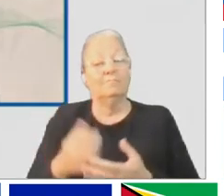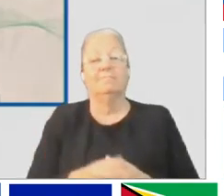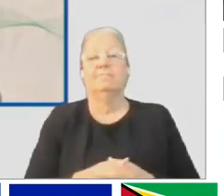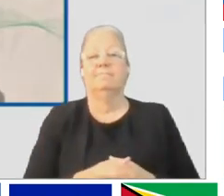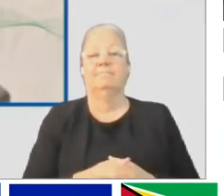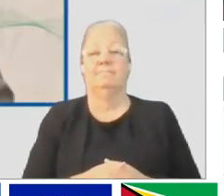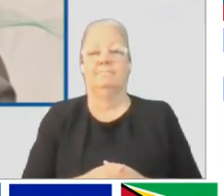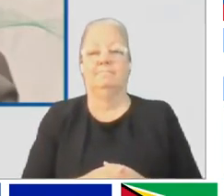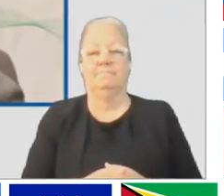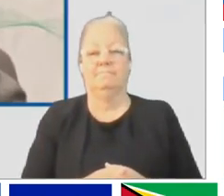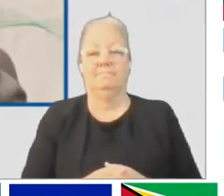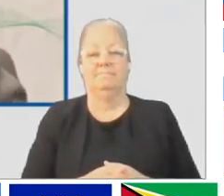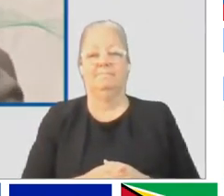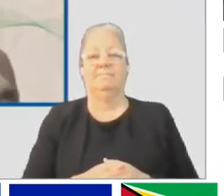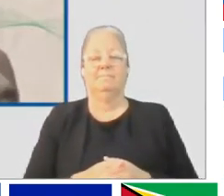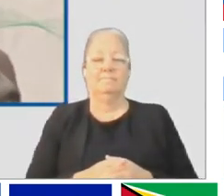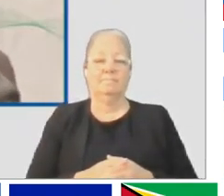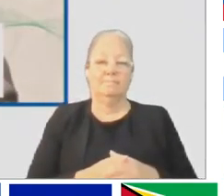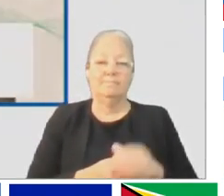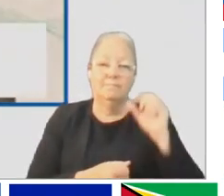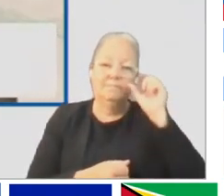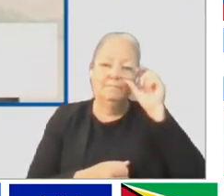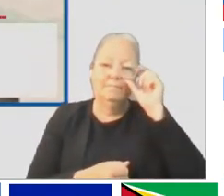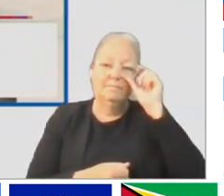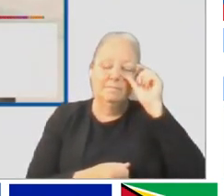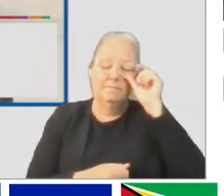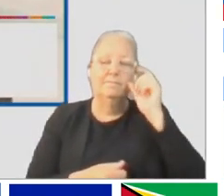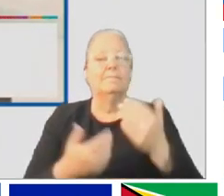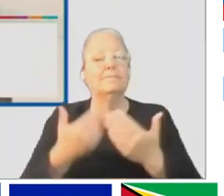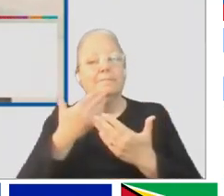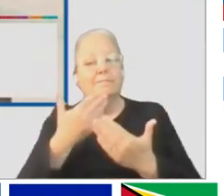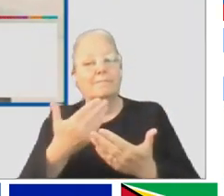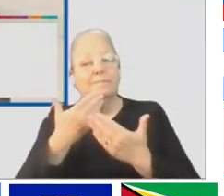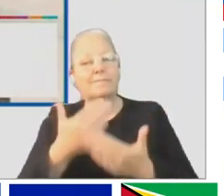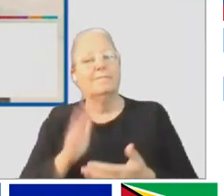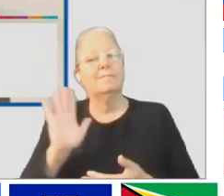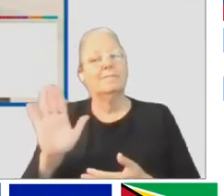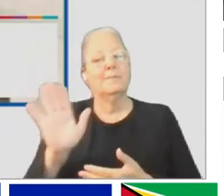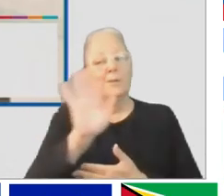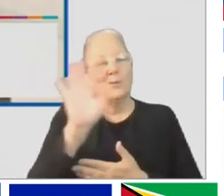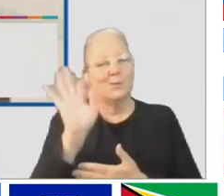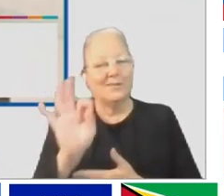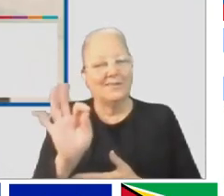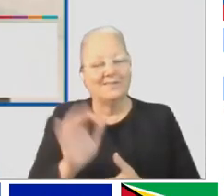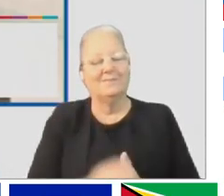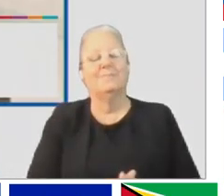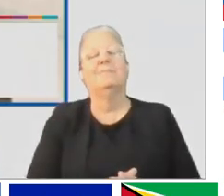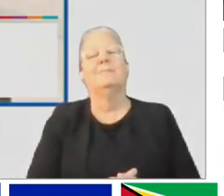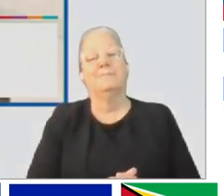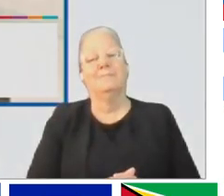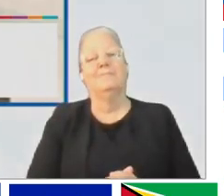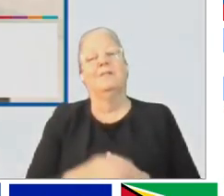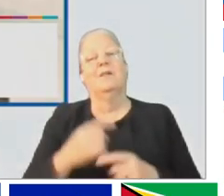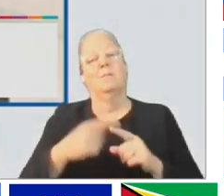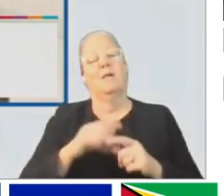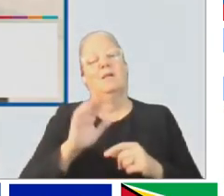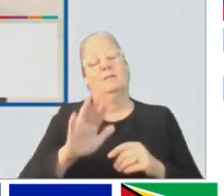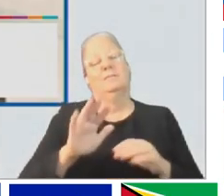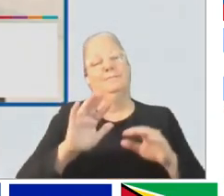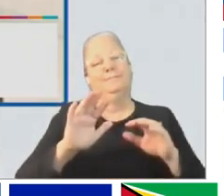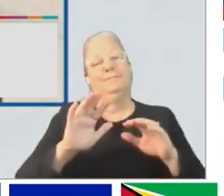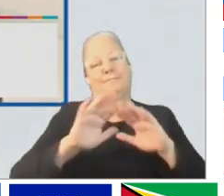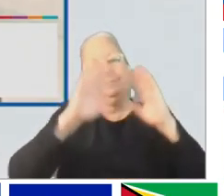Thank you very much, Mr. Glaze, and thank you to Ms. Pierre for the question. And of course, the International Federation is a